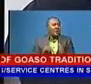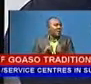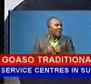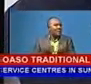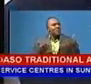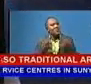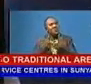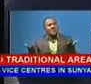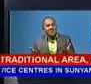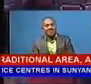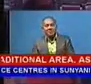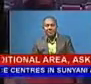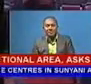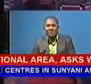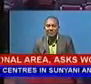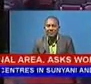this?